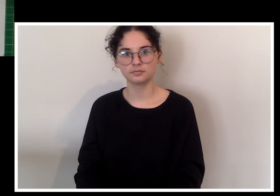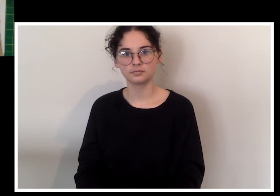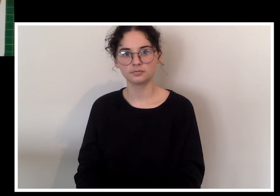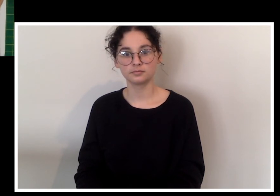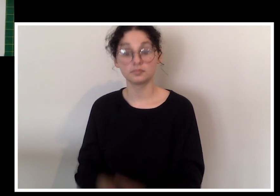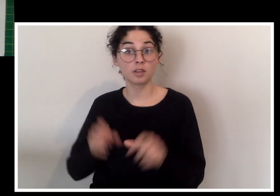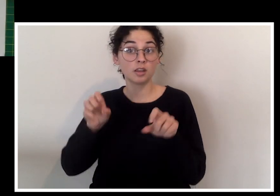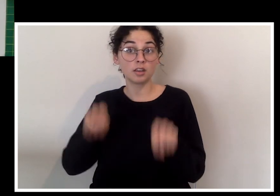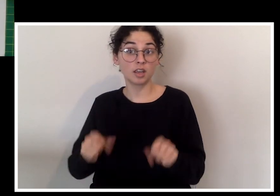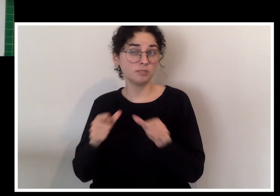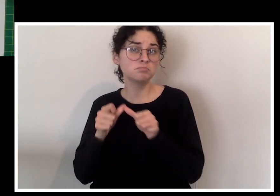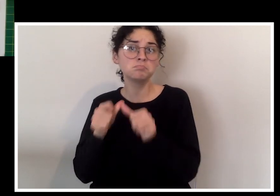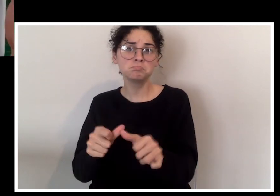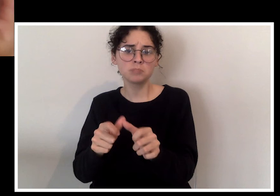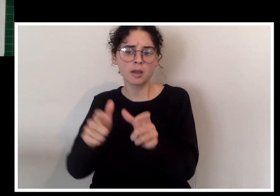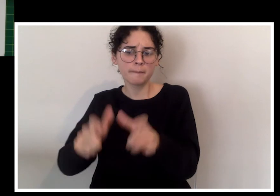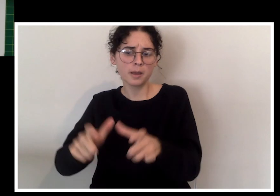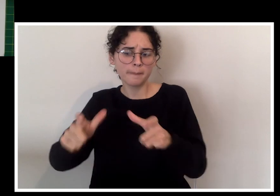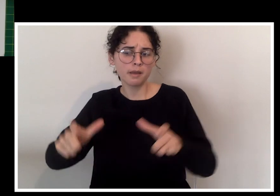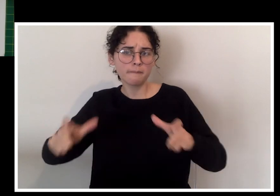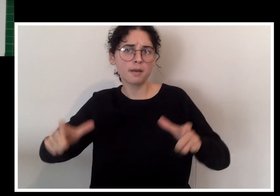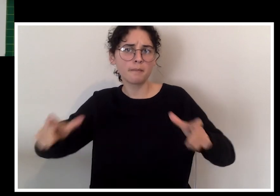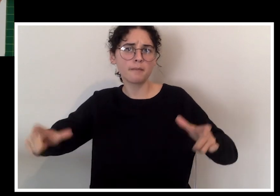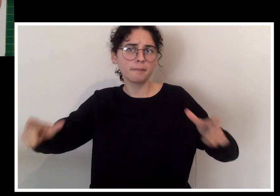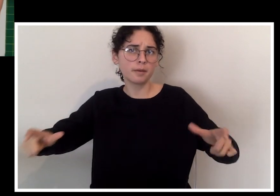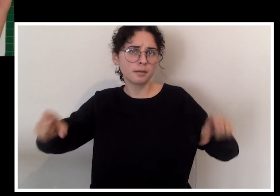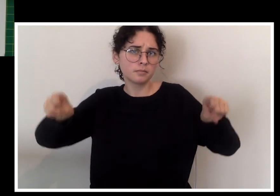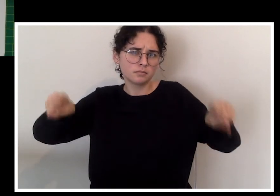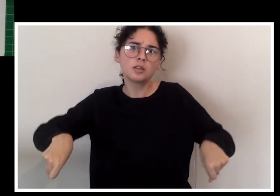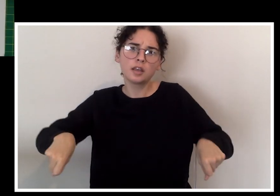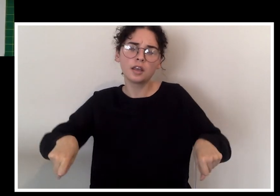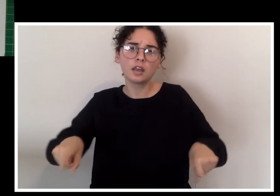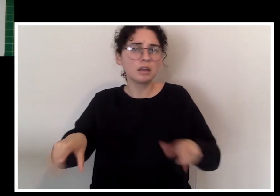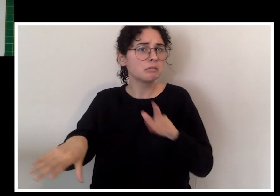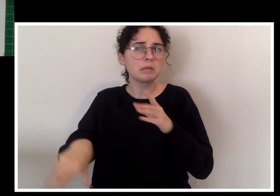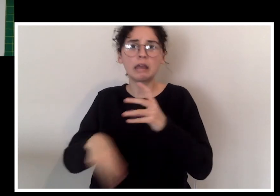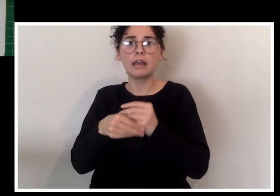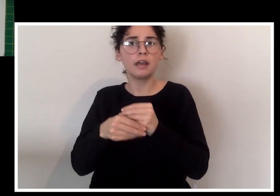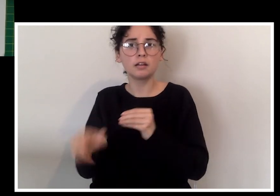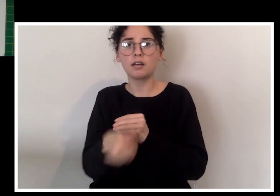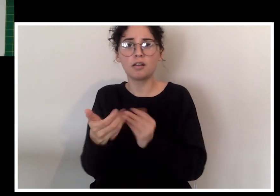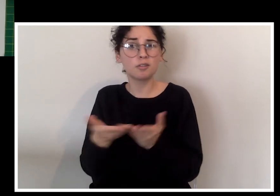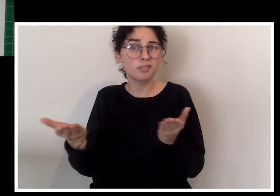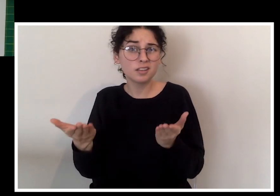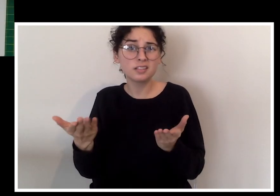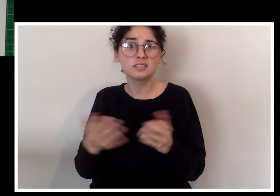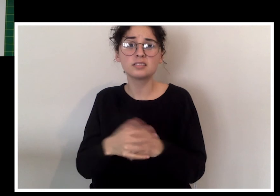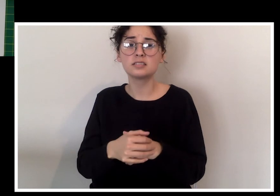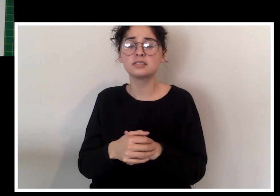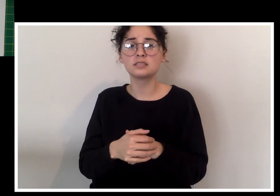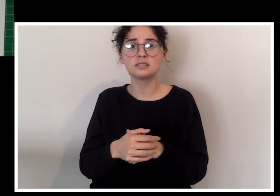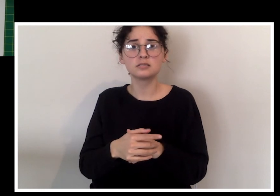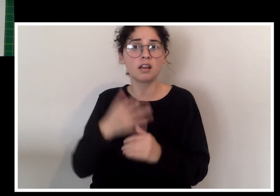So I can keep expanding out as far as the paper goes. I can add other medium, like maybe crayon in the inside